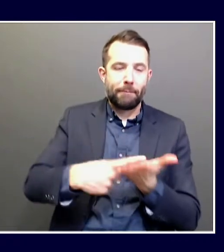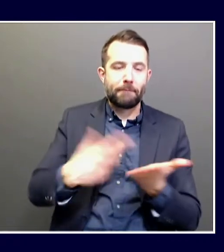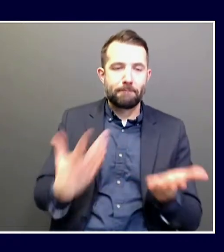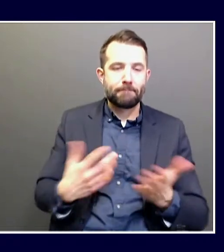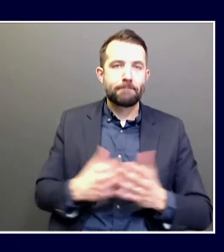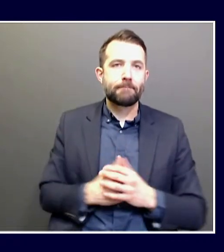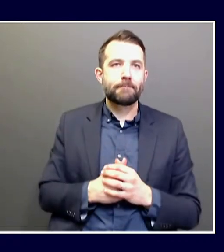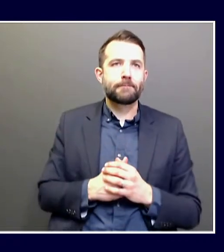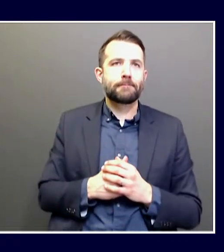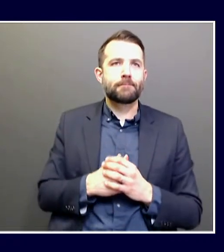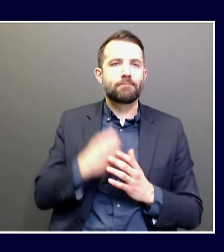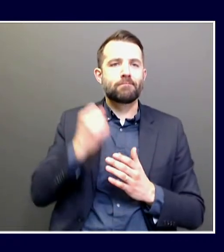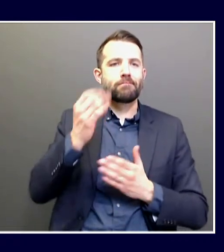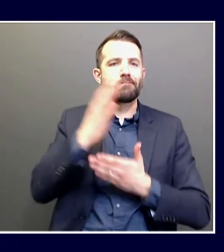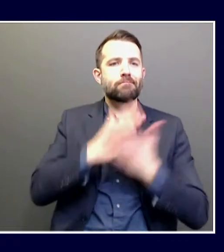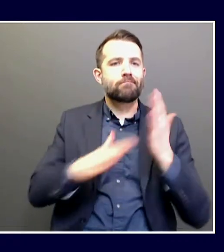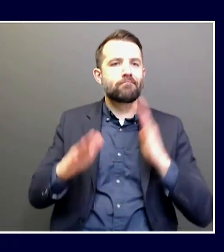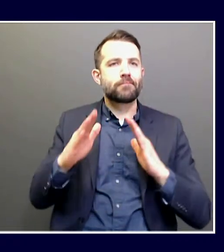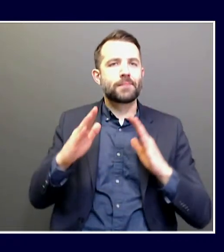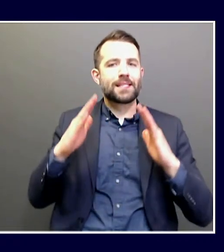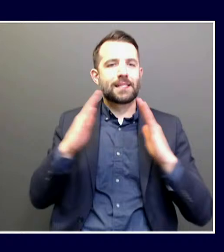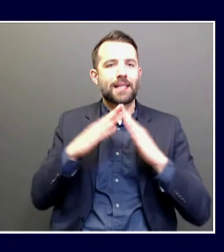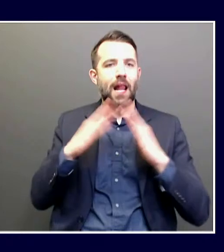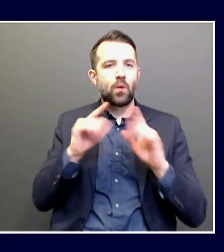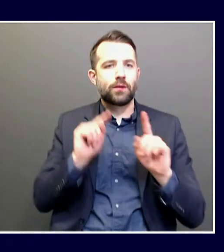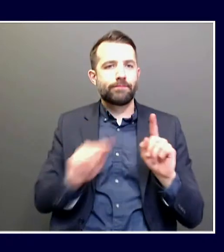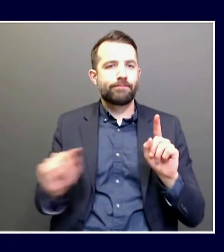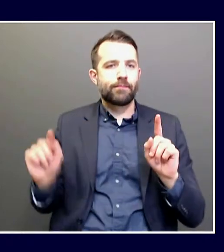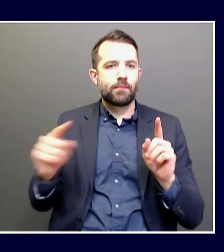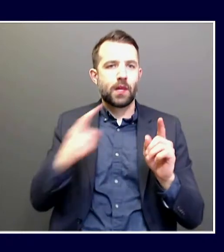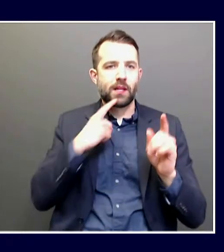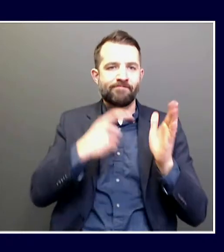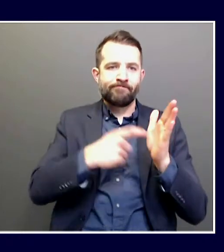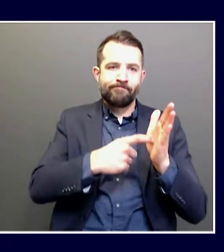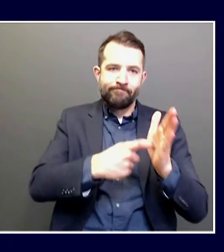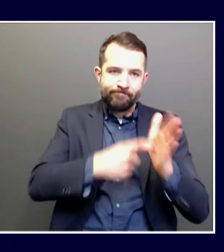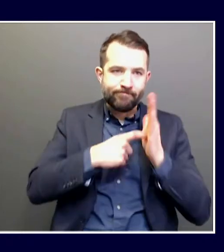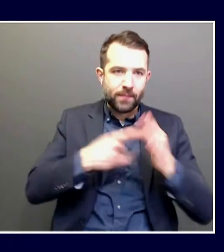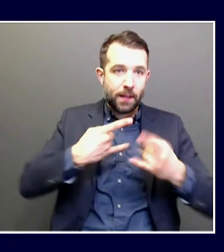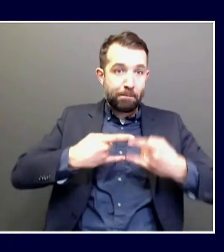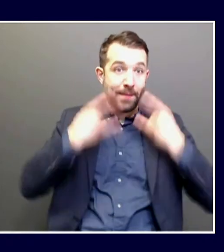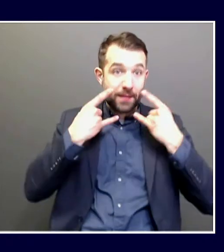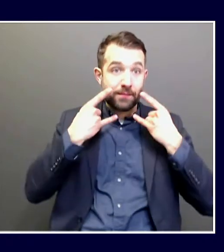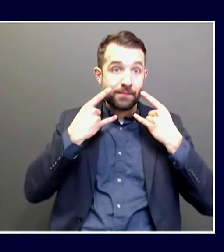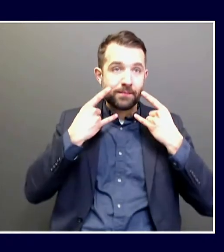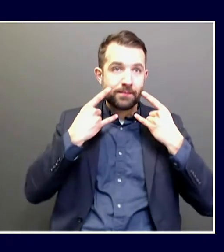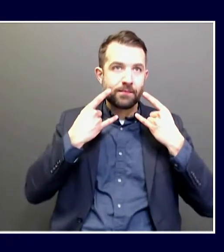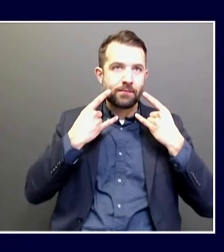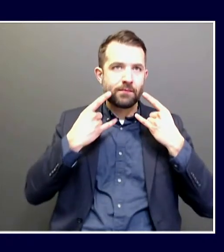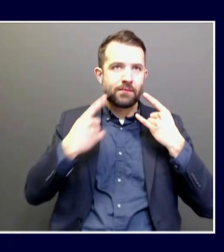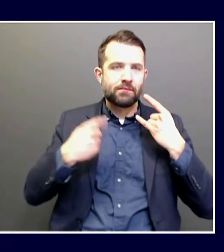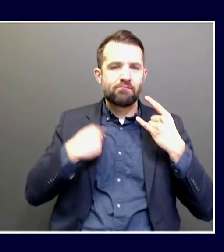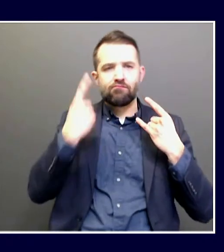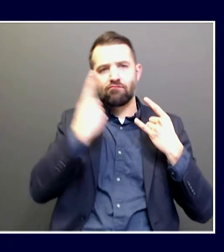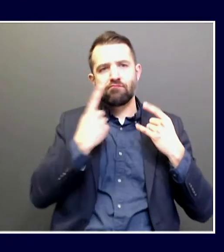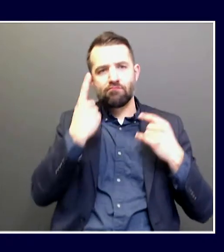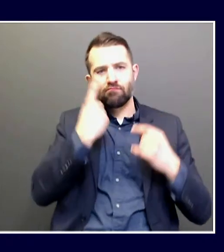mask mandates. When do you think we might see signs that these types of efforts are making a